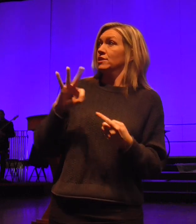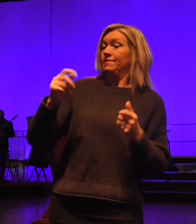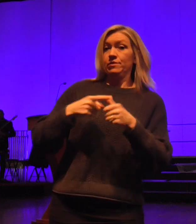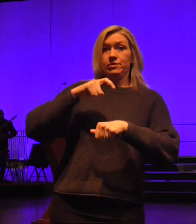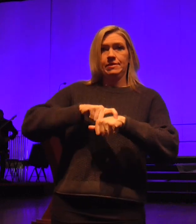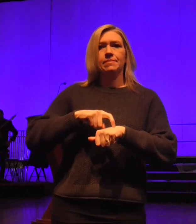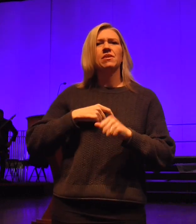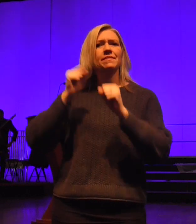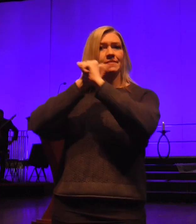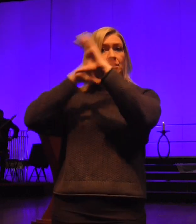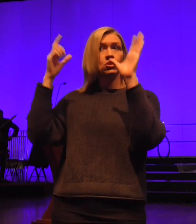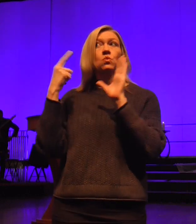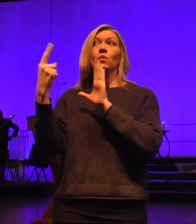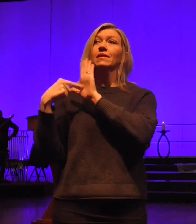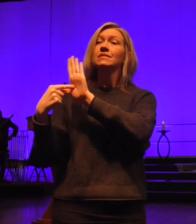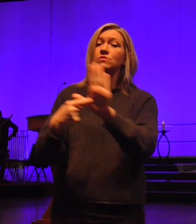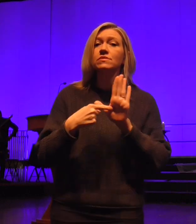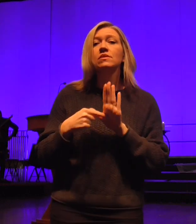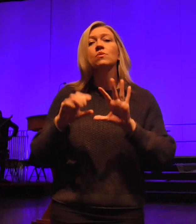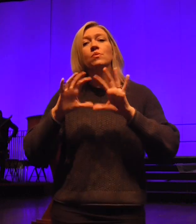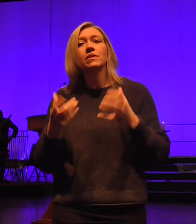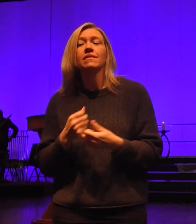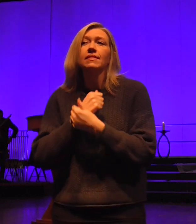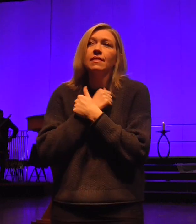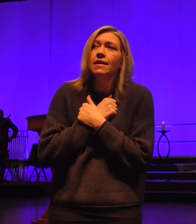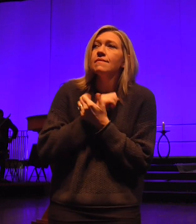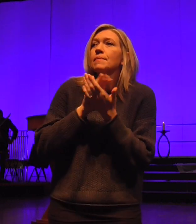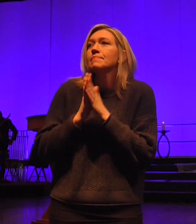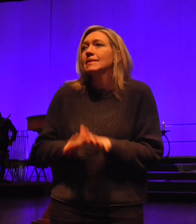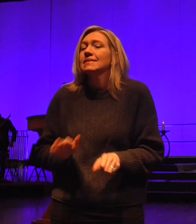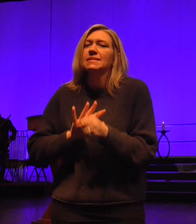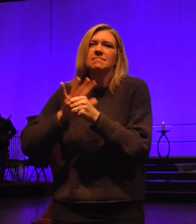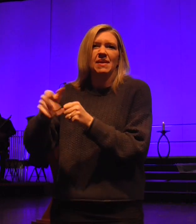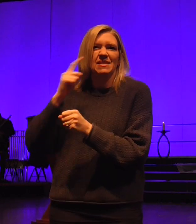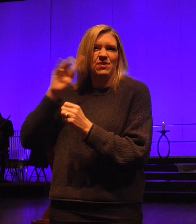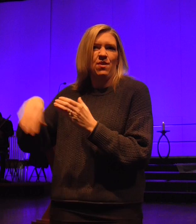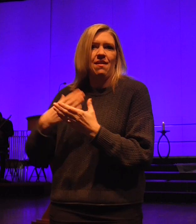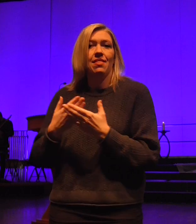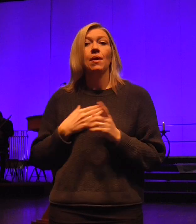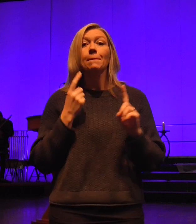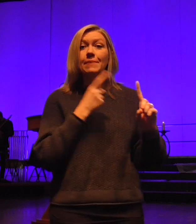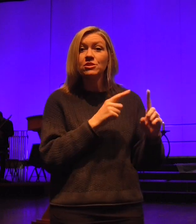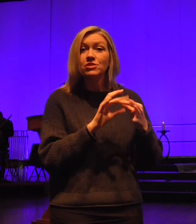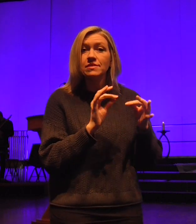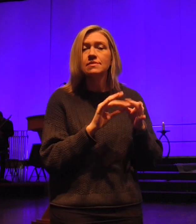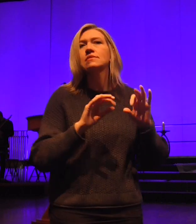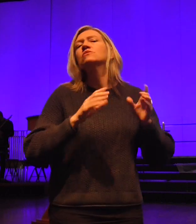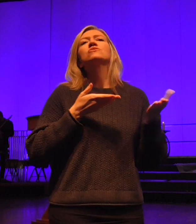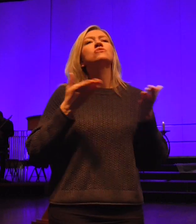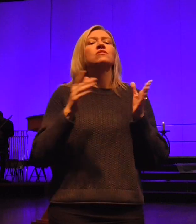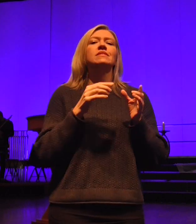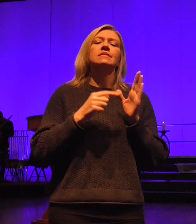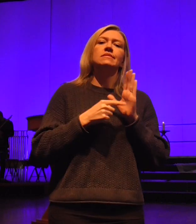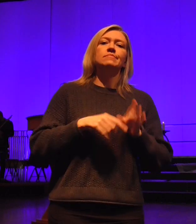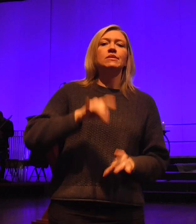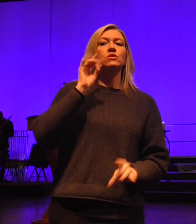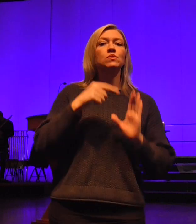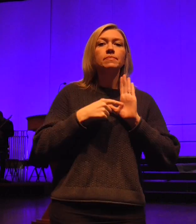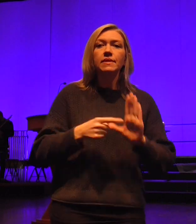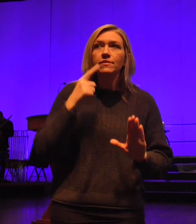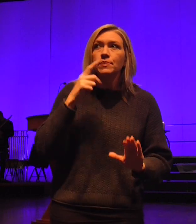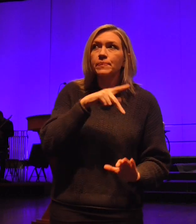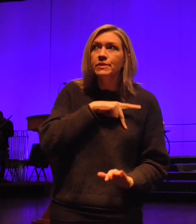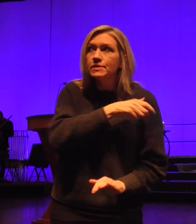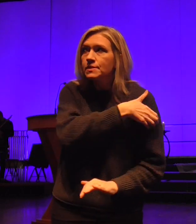vision, Oneness Revealed, a world of love, peace, and abundance for all. And our mission, to serve as a spiritual beacon for personal